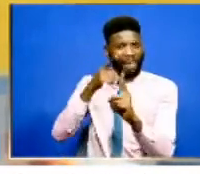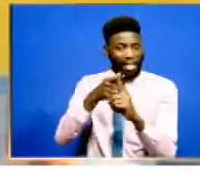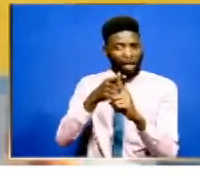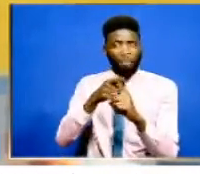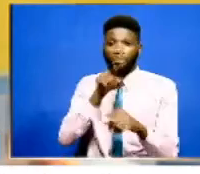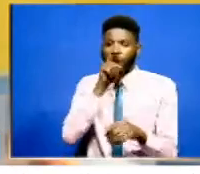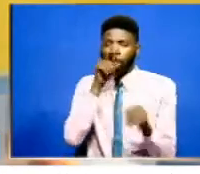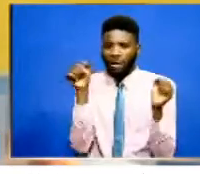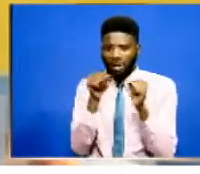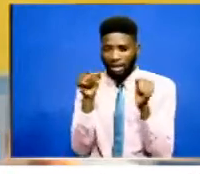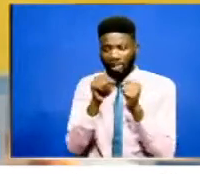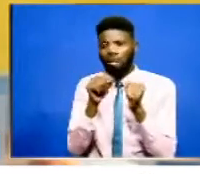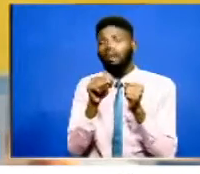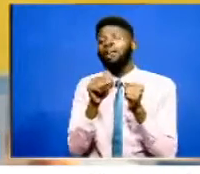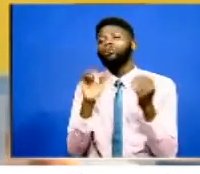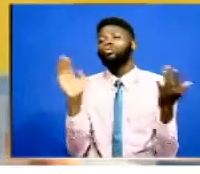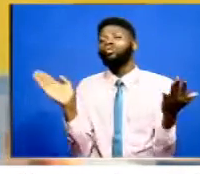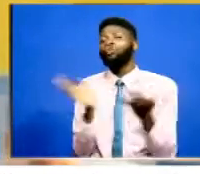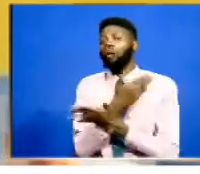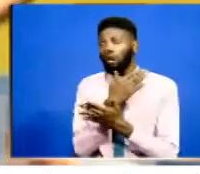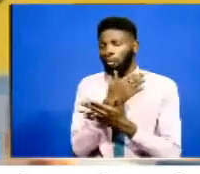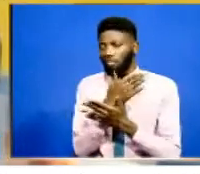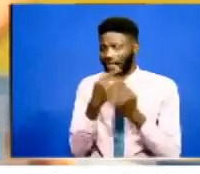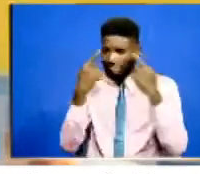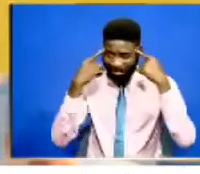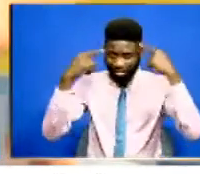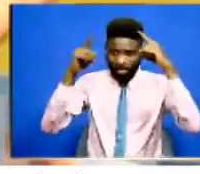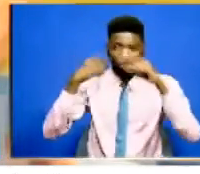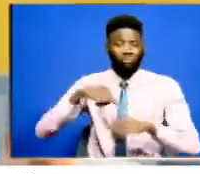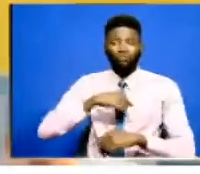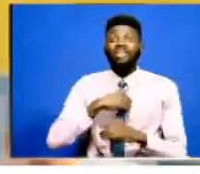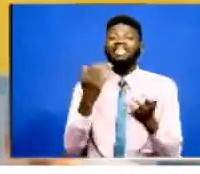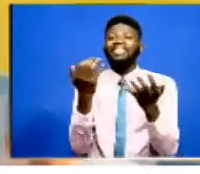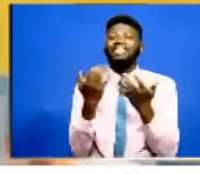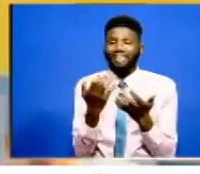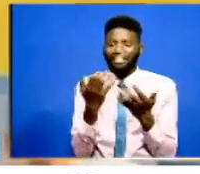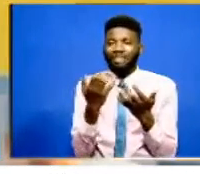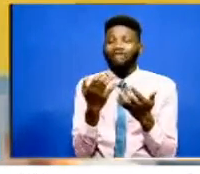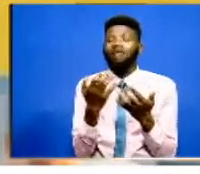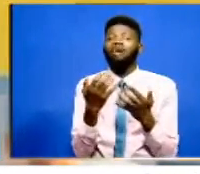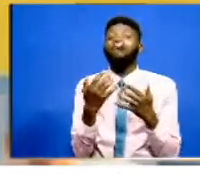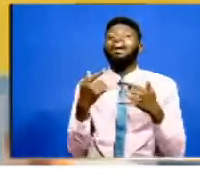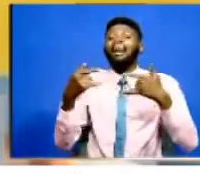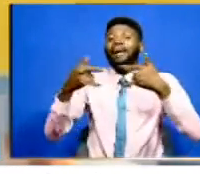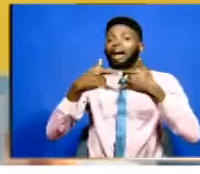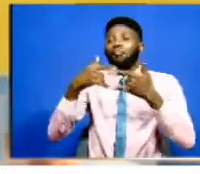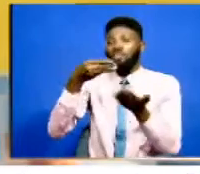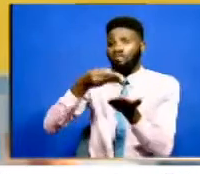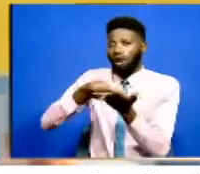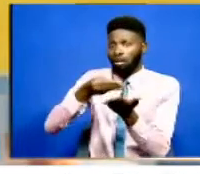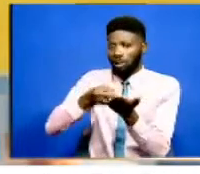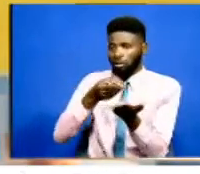address financial resource gaps that have been demonstrated here by the able presenters.